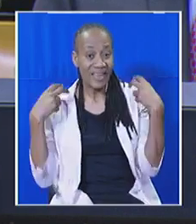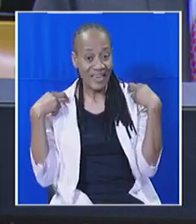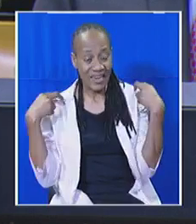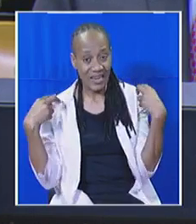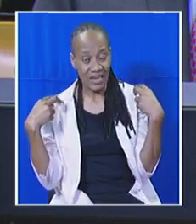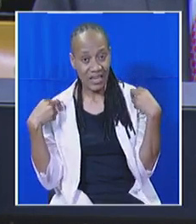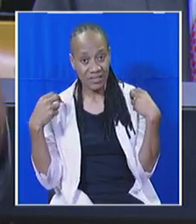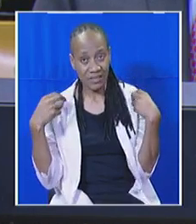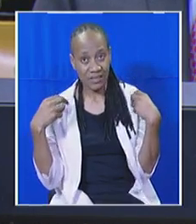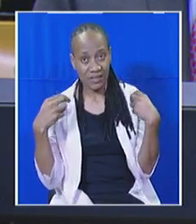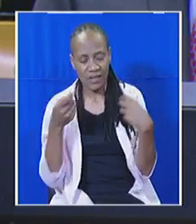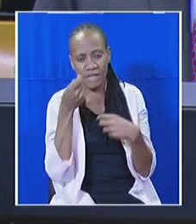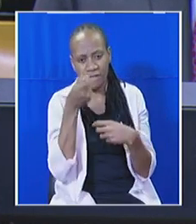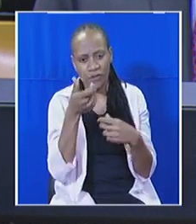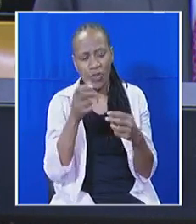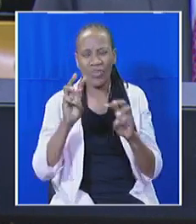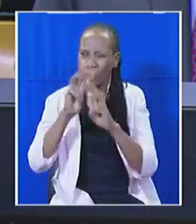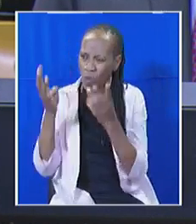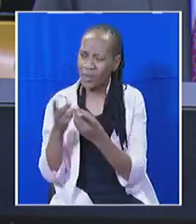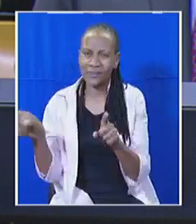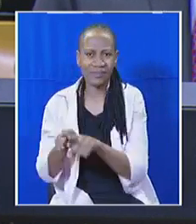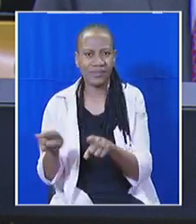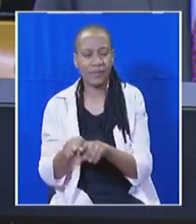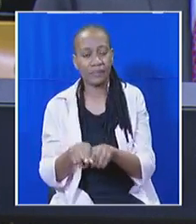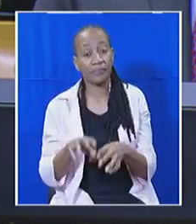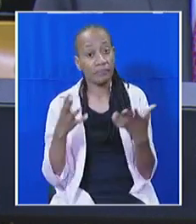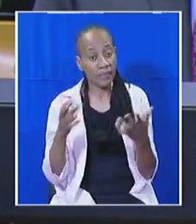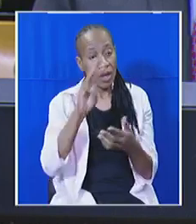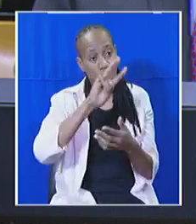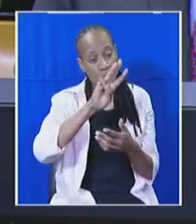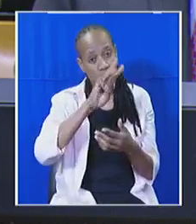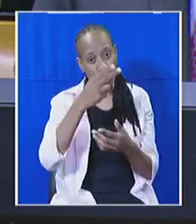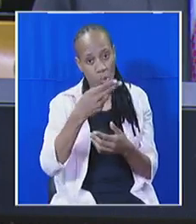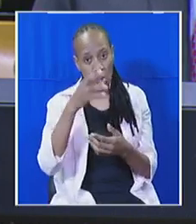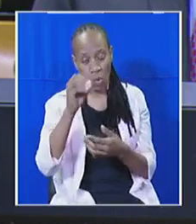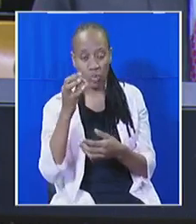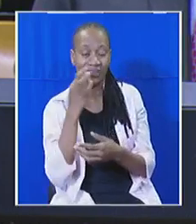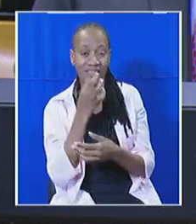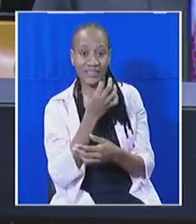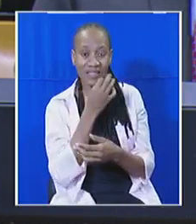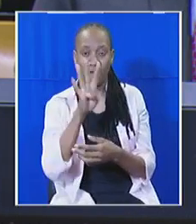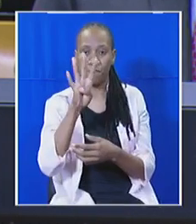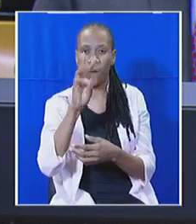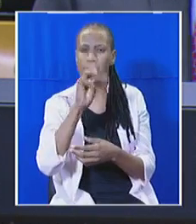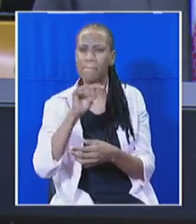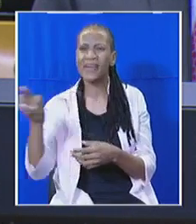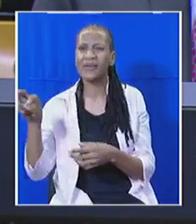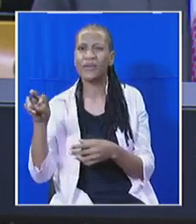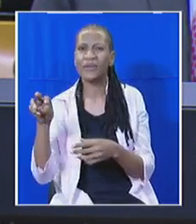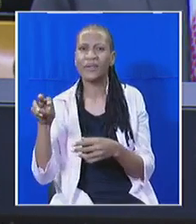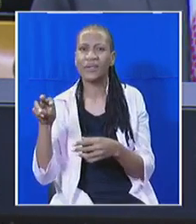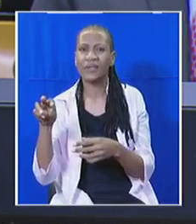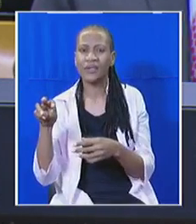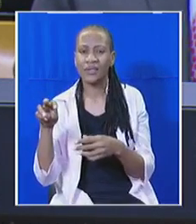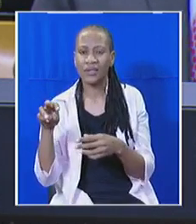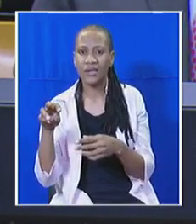figure. According to the World Health Organization, there's a shortage of 4 million health workers worldwide. And unless